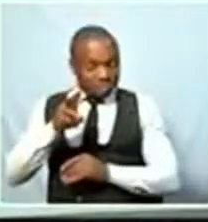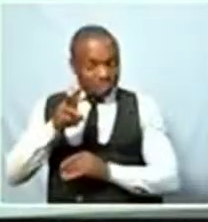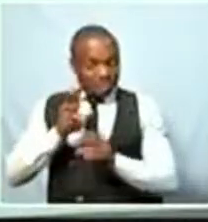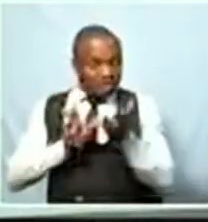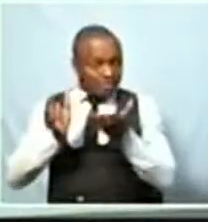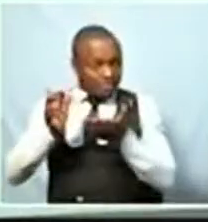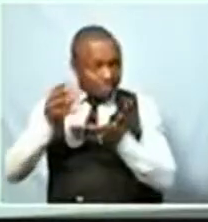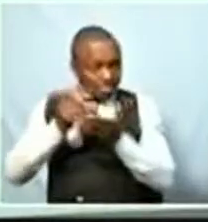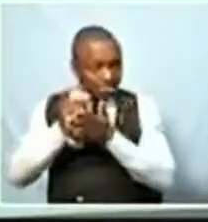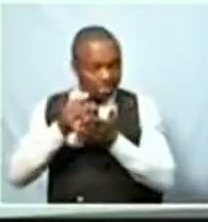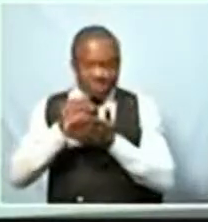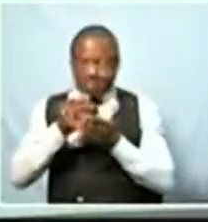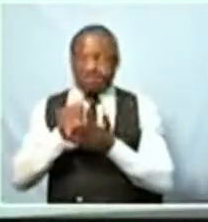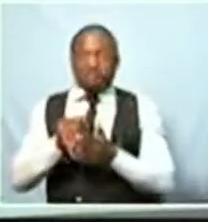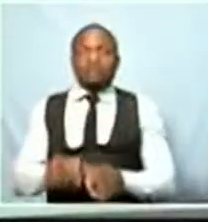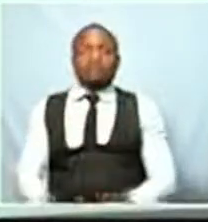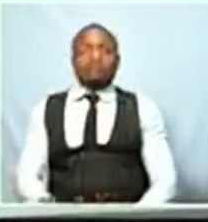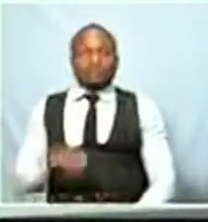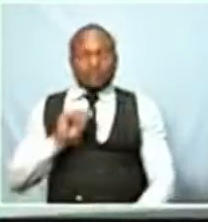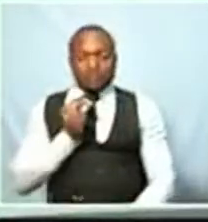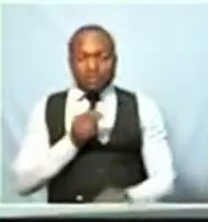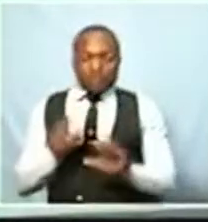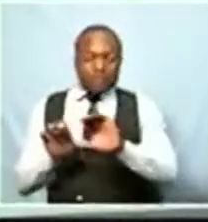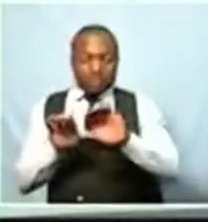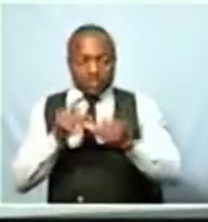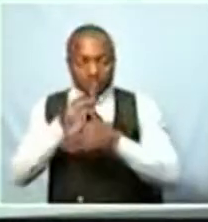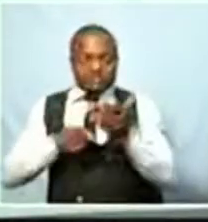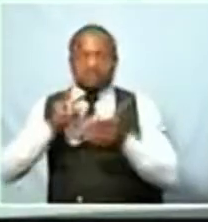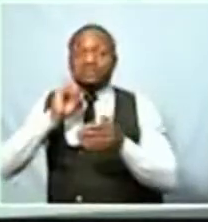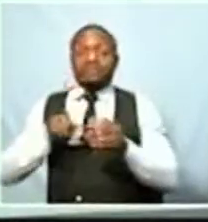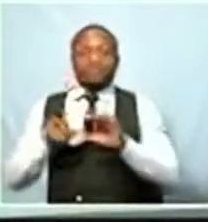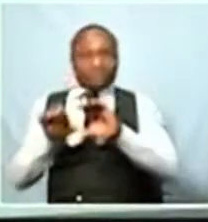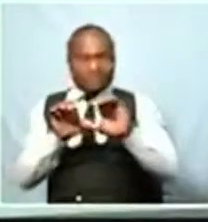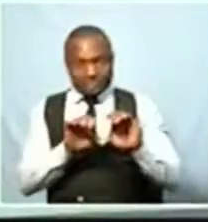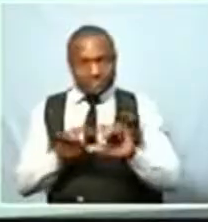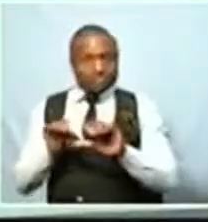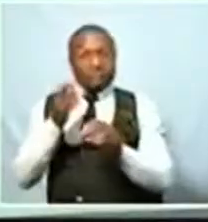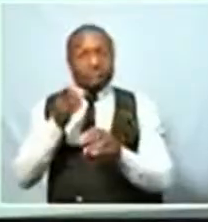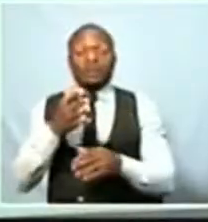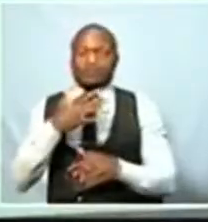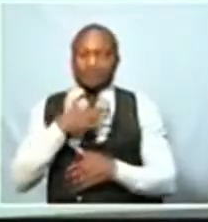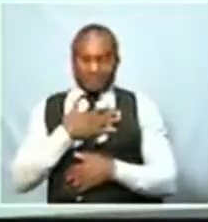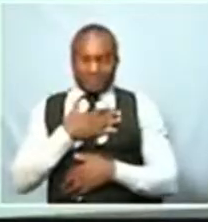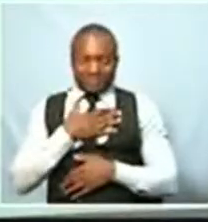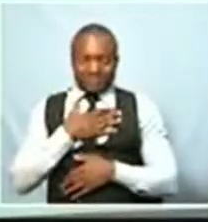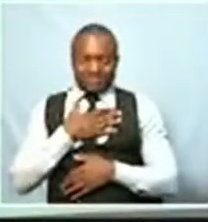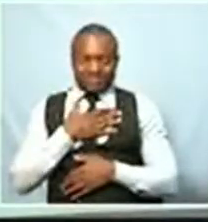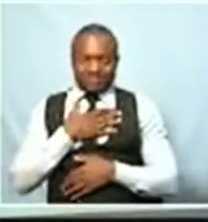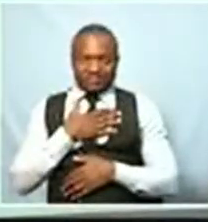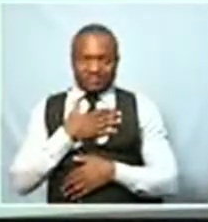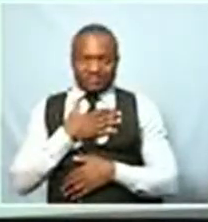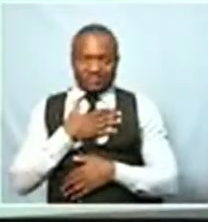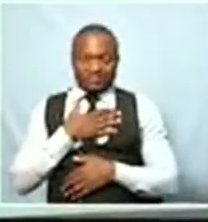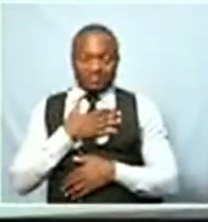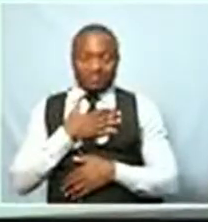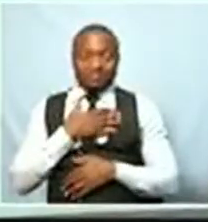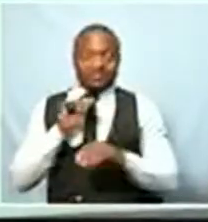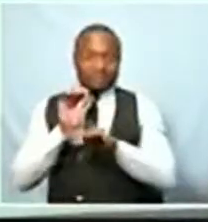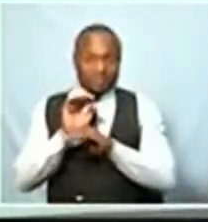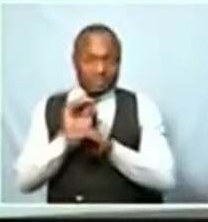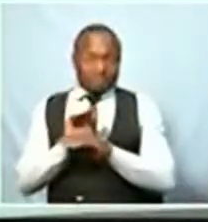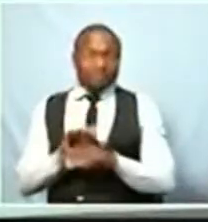raise enough resources for us to undertake what we are supposed to undertake. That would be my take for that.